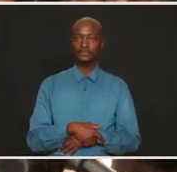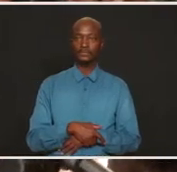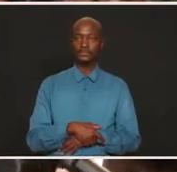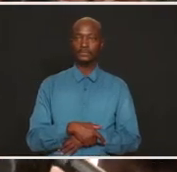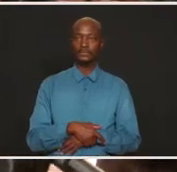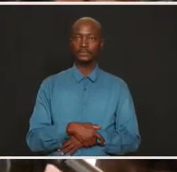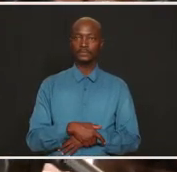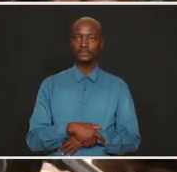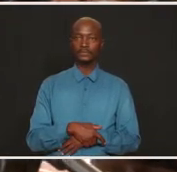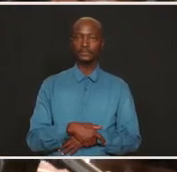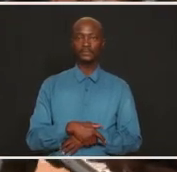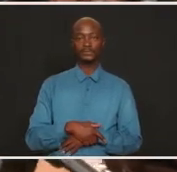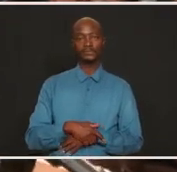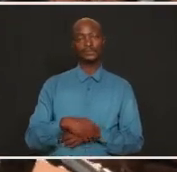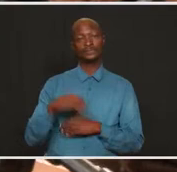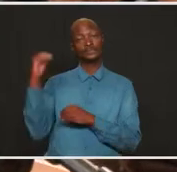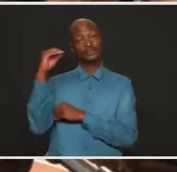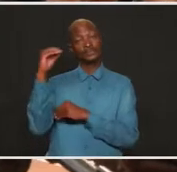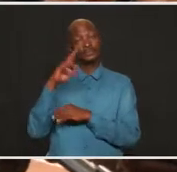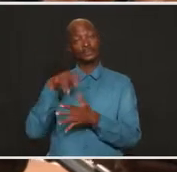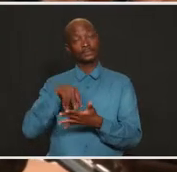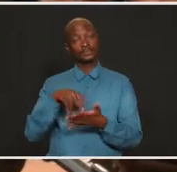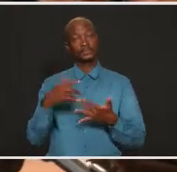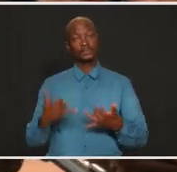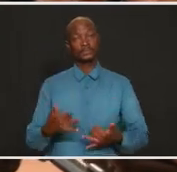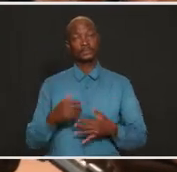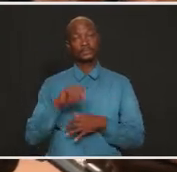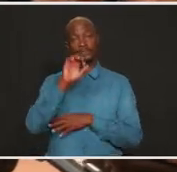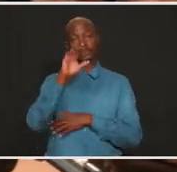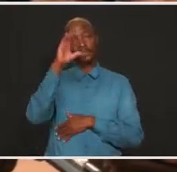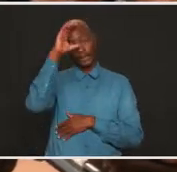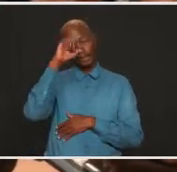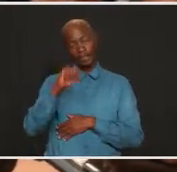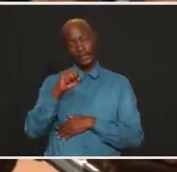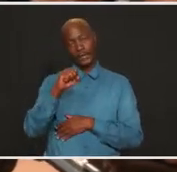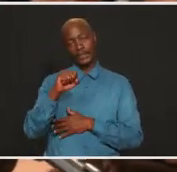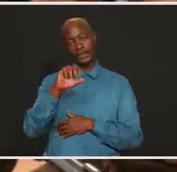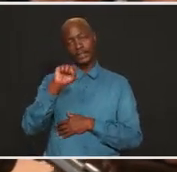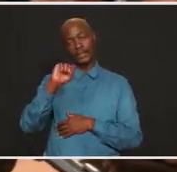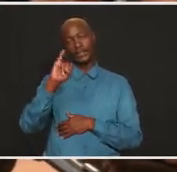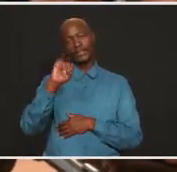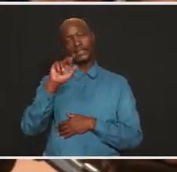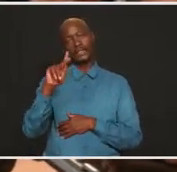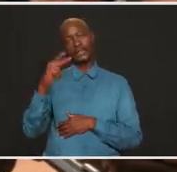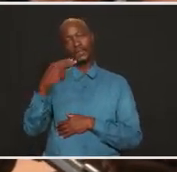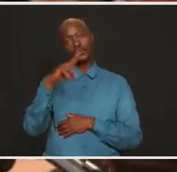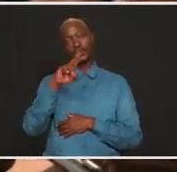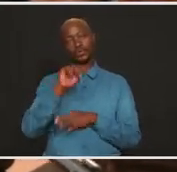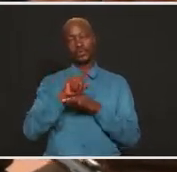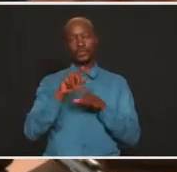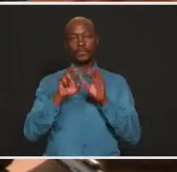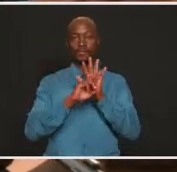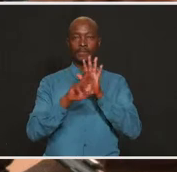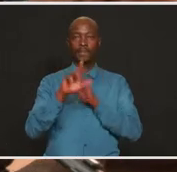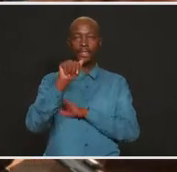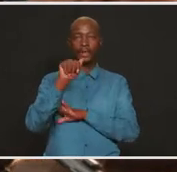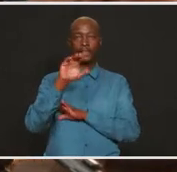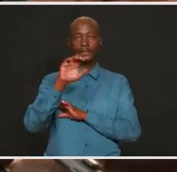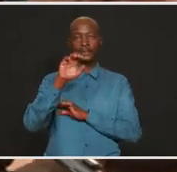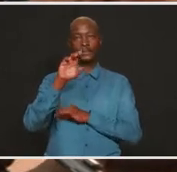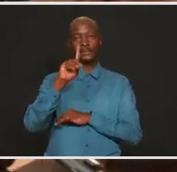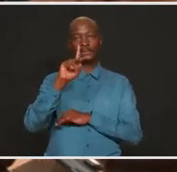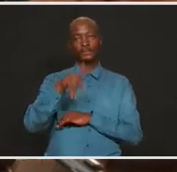good afternoon ladies and gentlemen standing before you today is Faith sponges representing the acdp